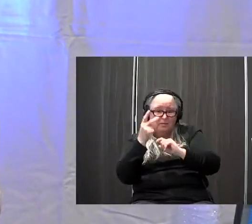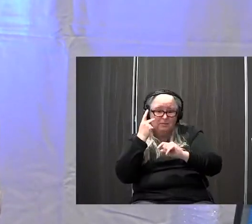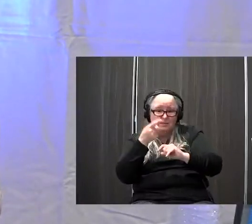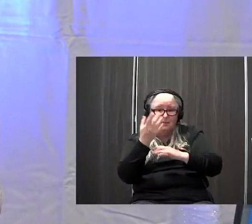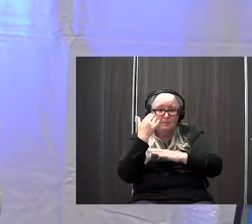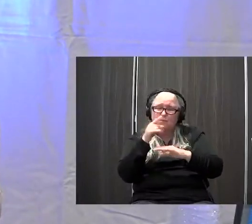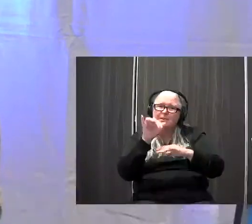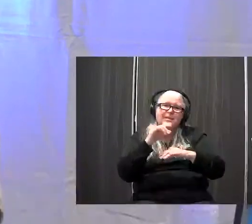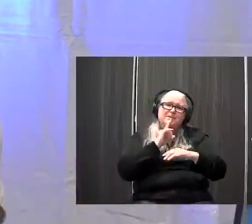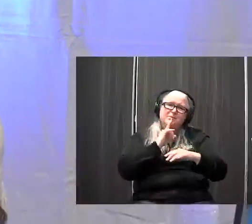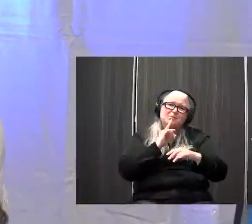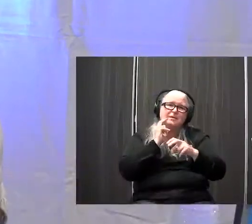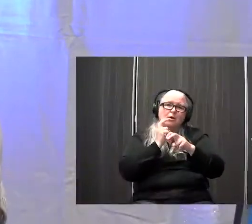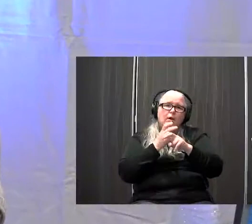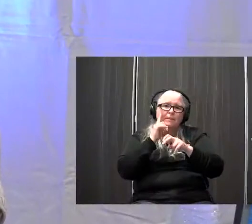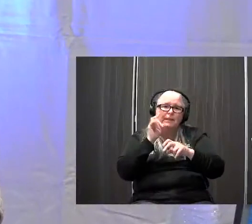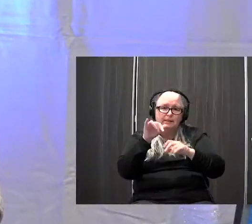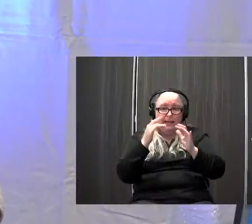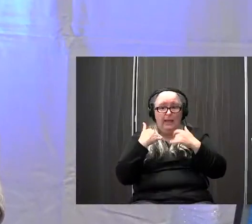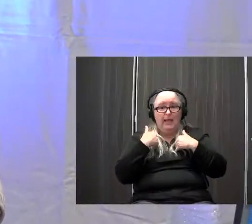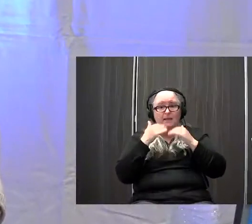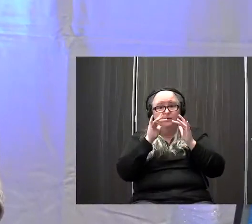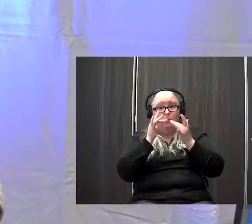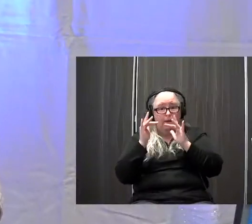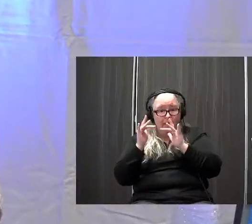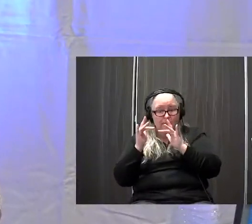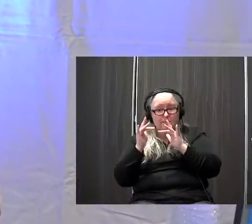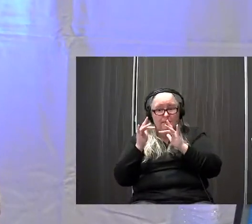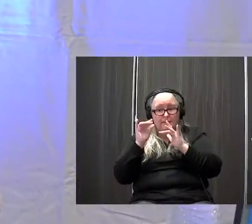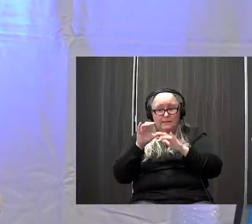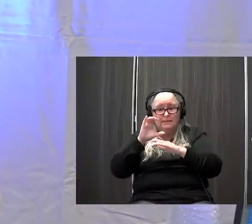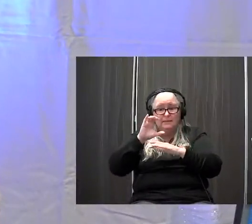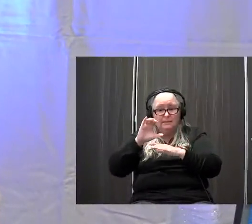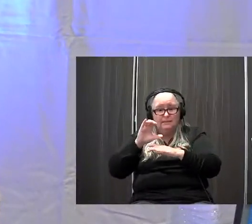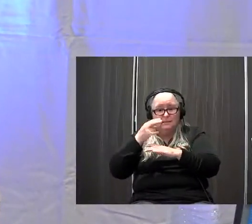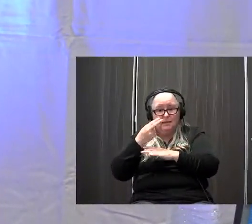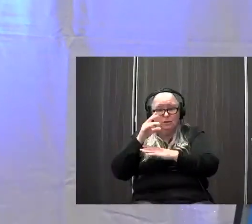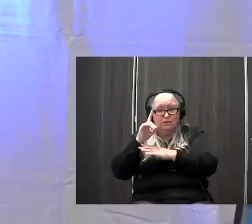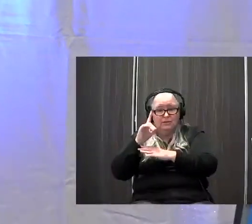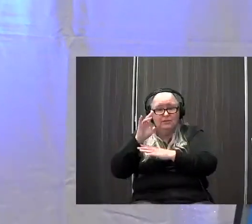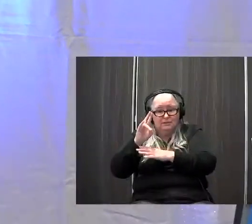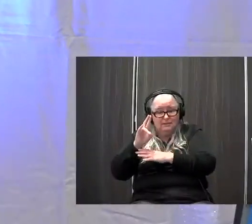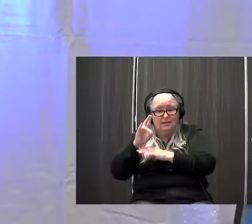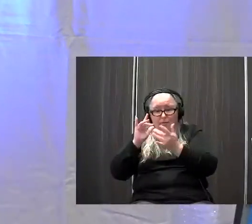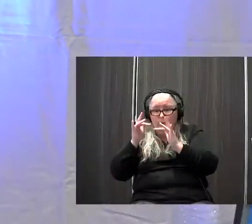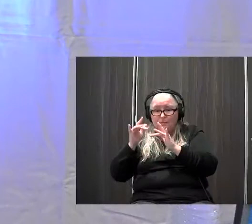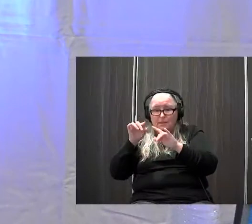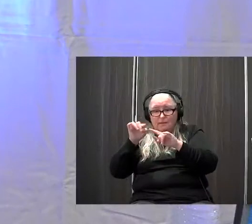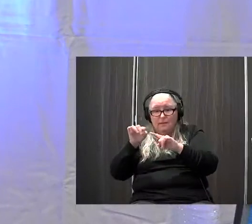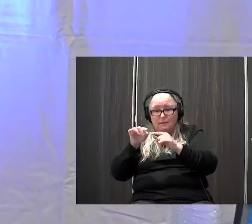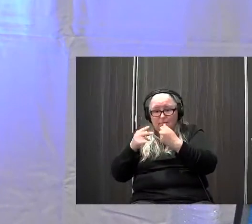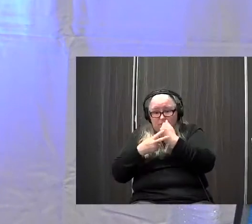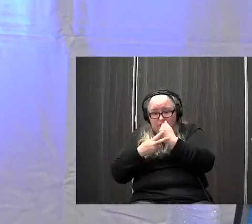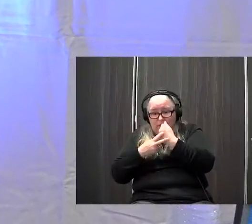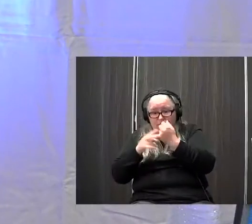because there is a website that's the CHD7 website that catalogs mutations, but I'm not really sure how